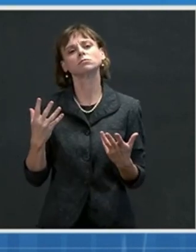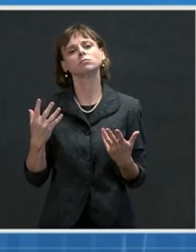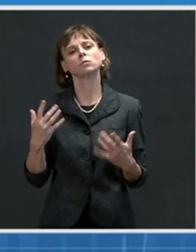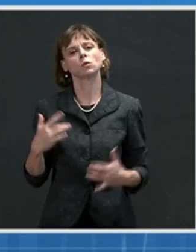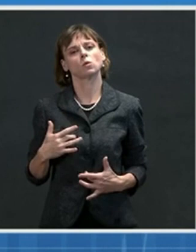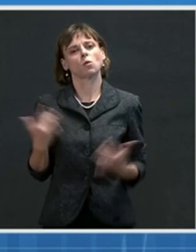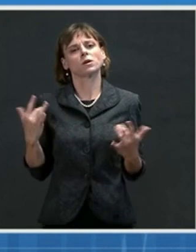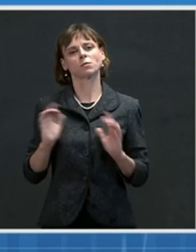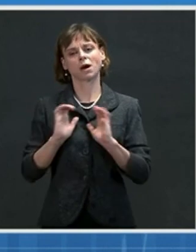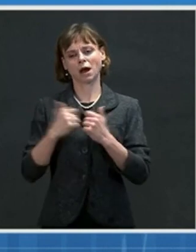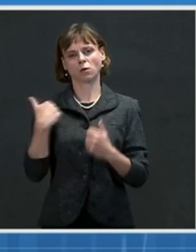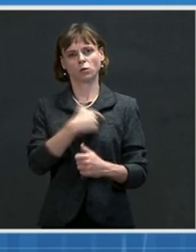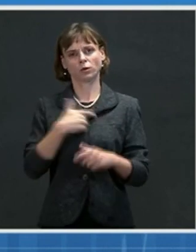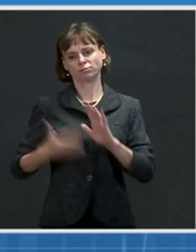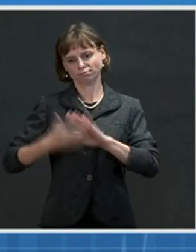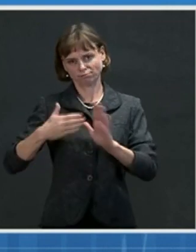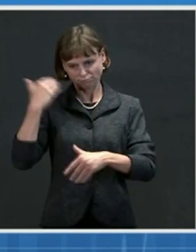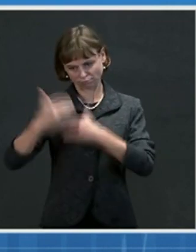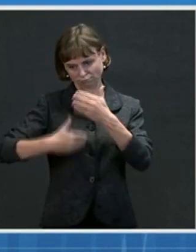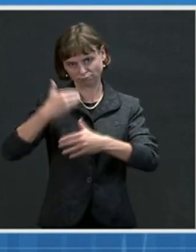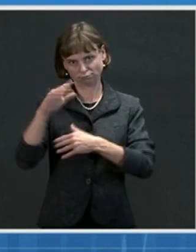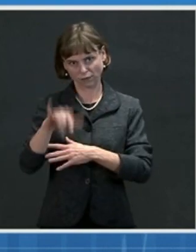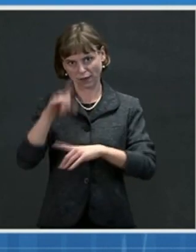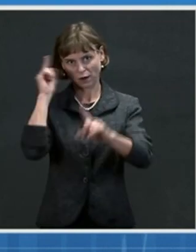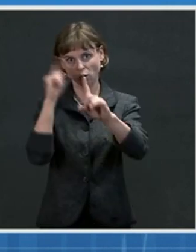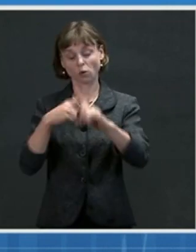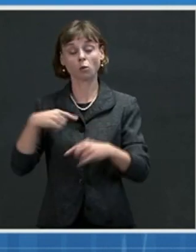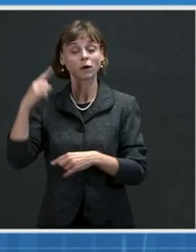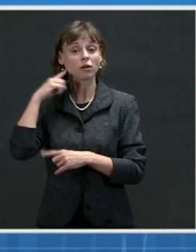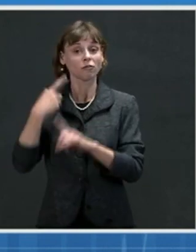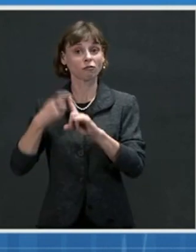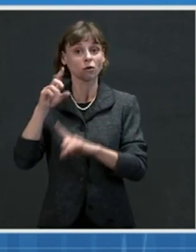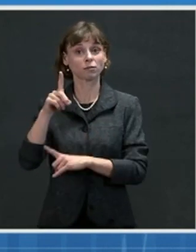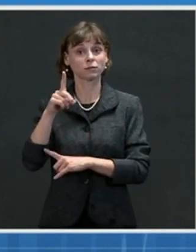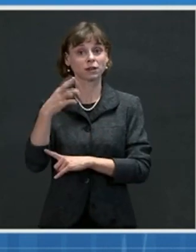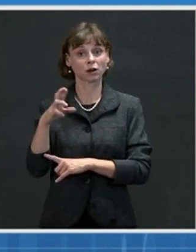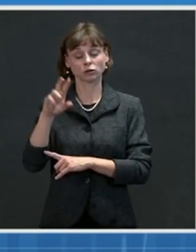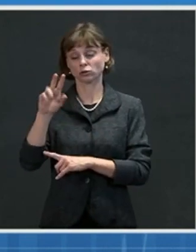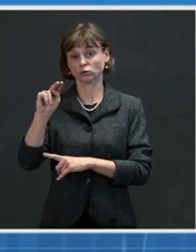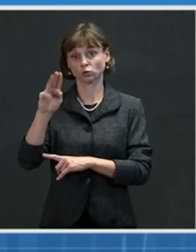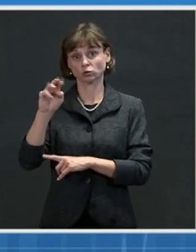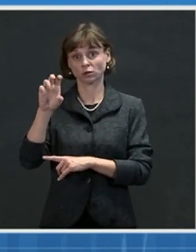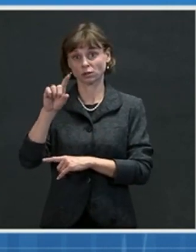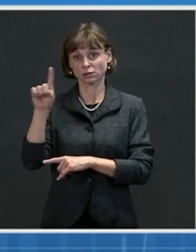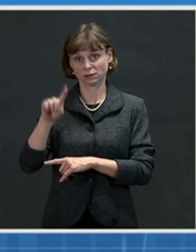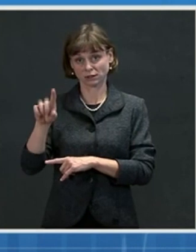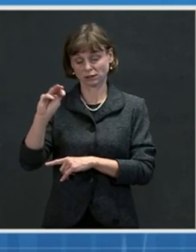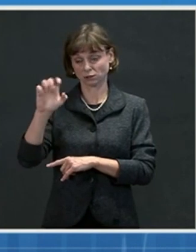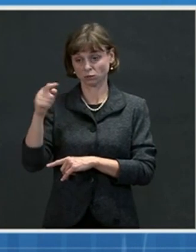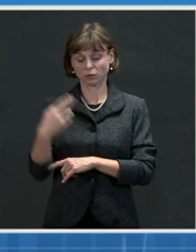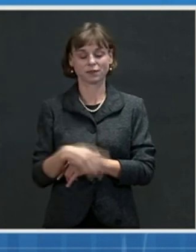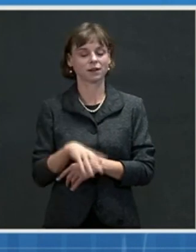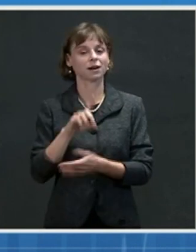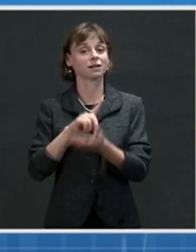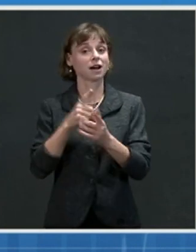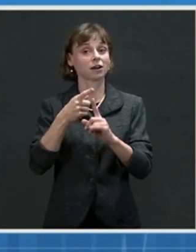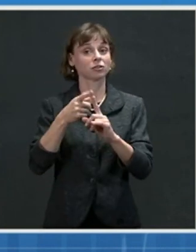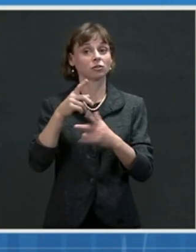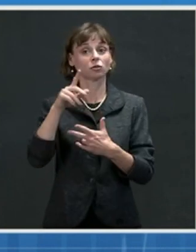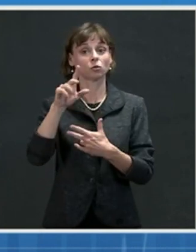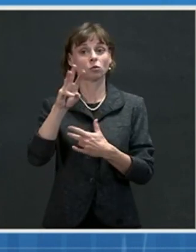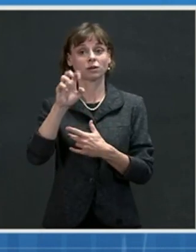Dr. Nunez-Smith, get a state of the pandemic update from Dr. Walensky, and an update on the latest science from Dr.